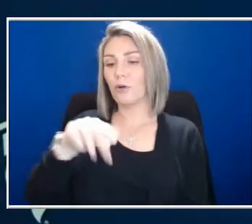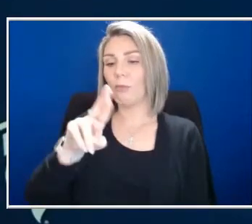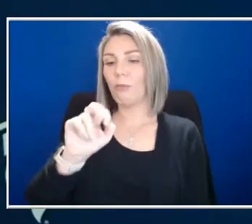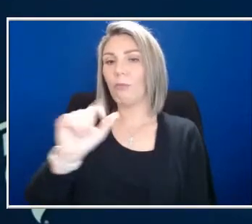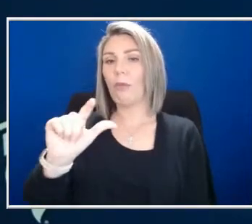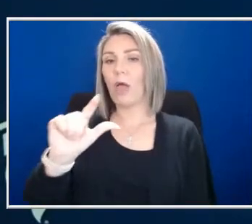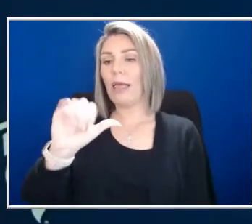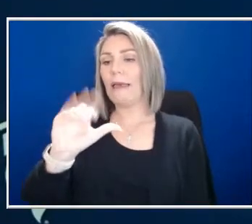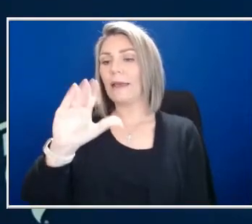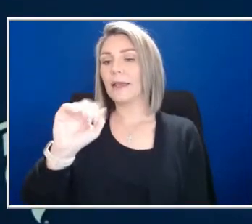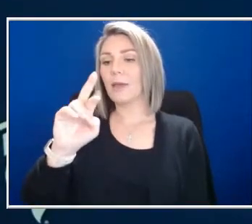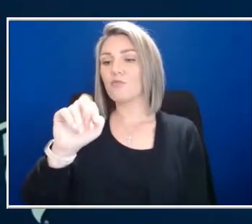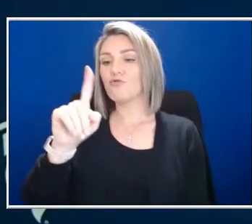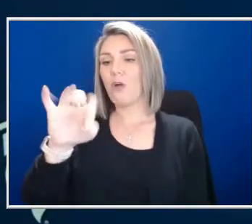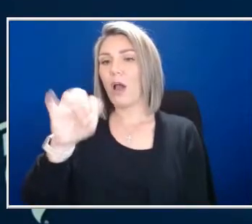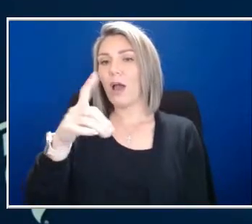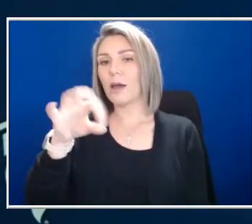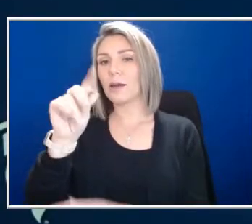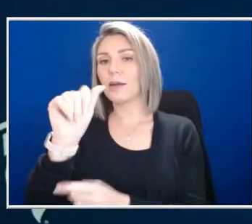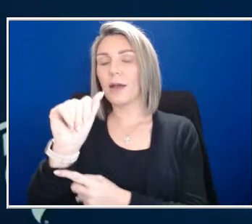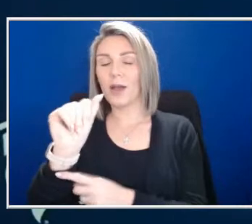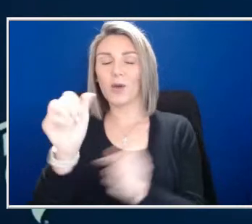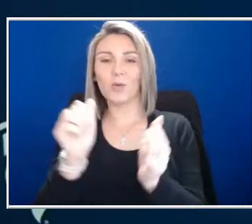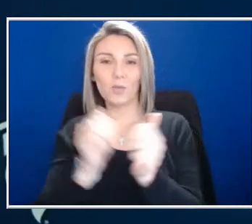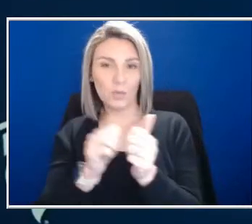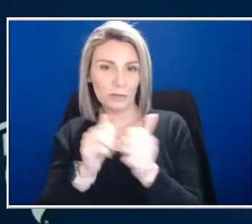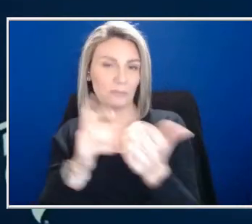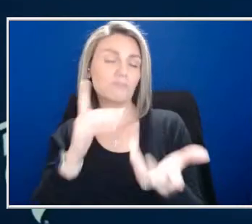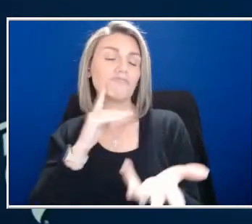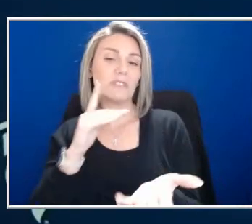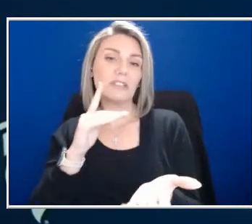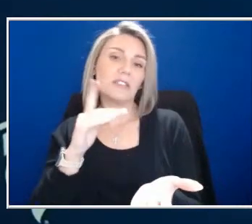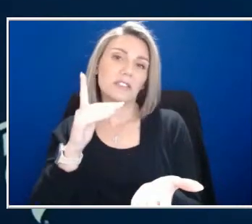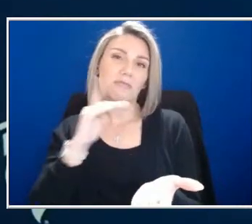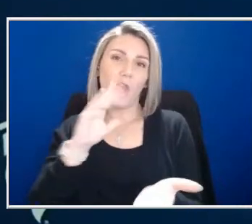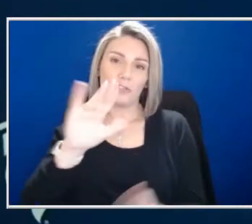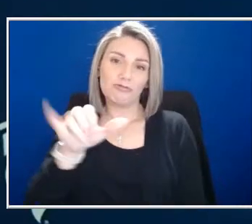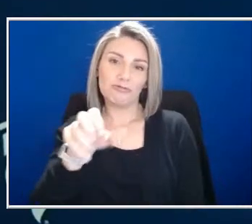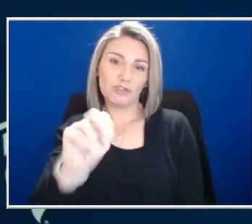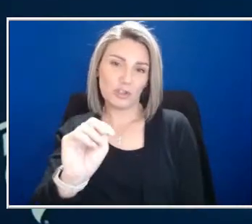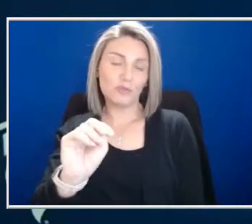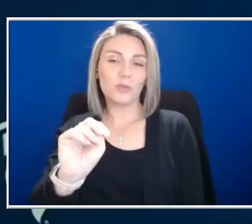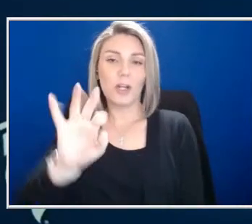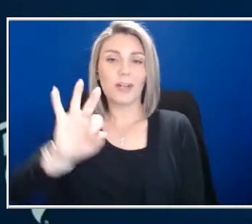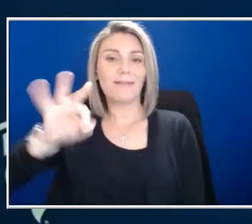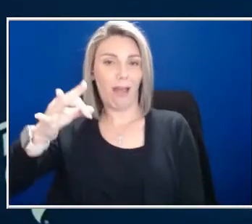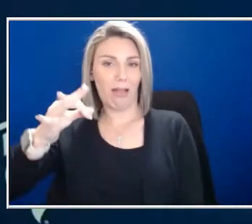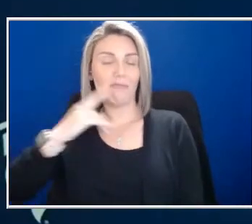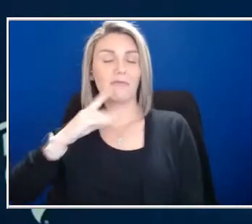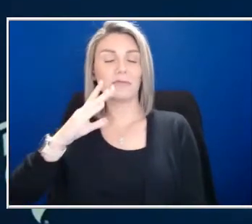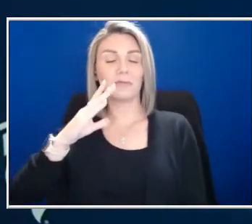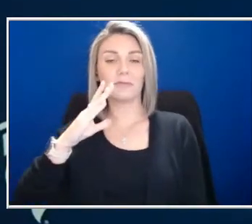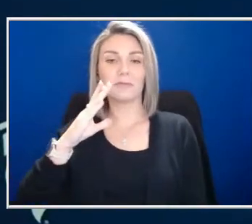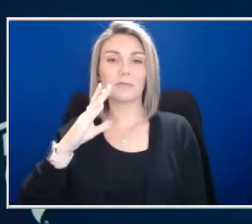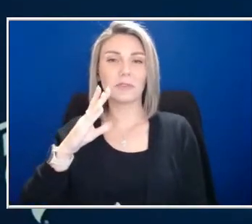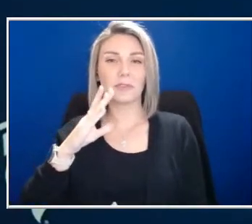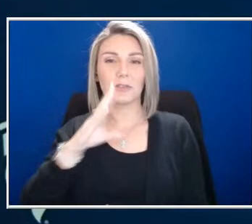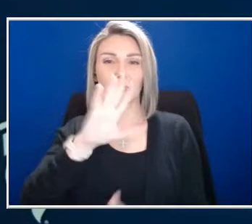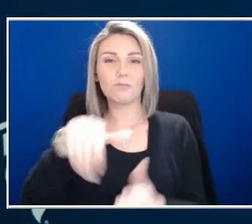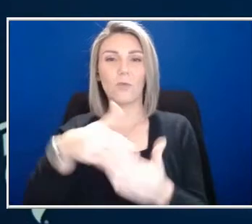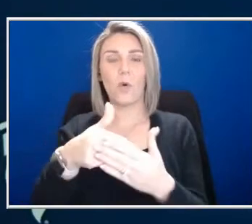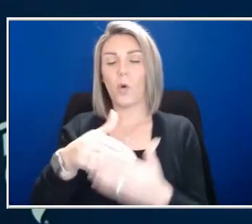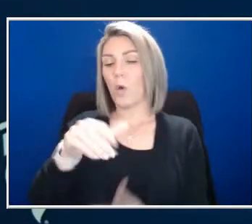know, surgery just went as well as it could have. You know, we got what we call a gross total resection of the